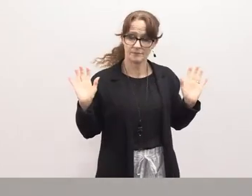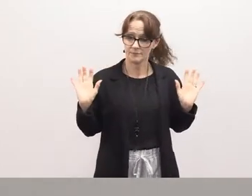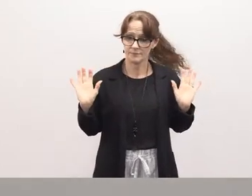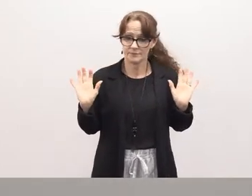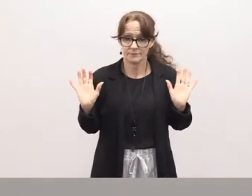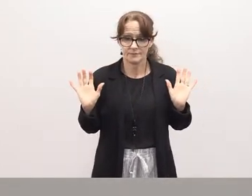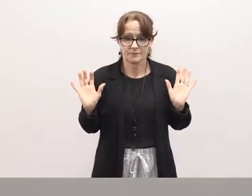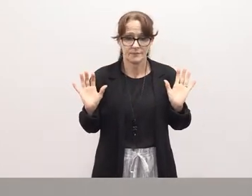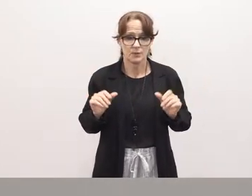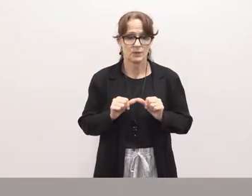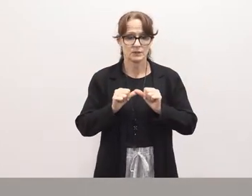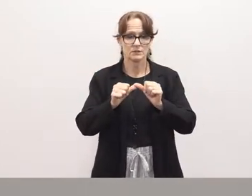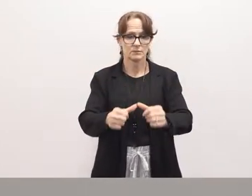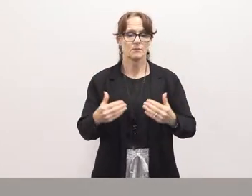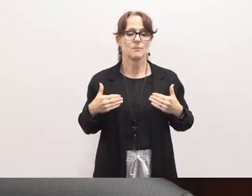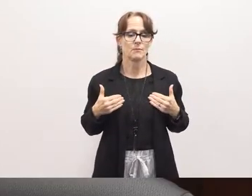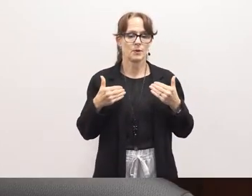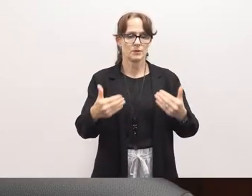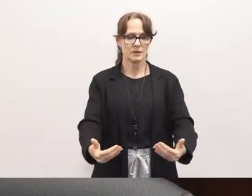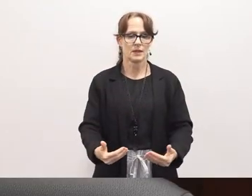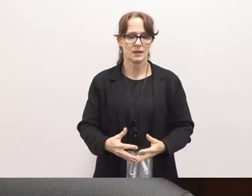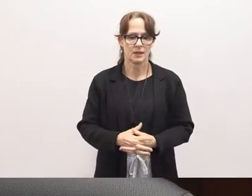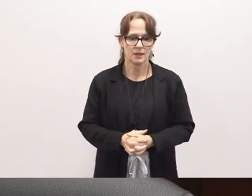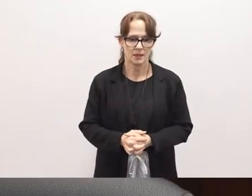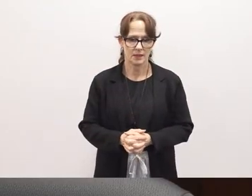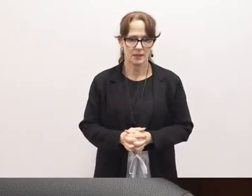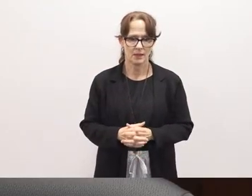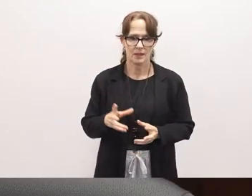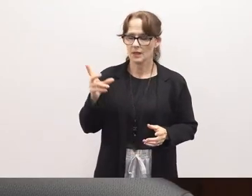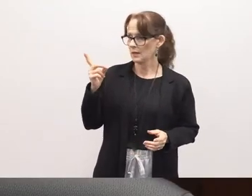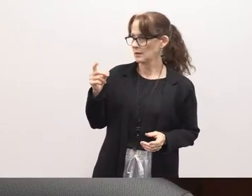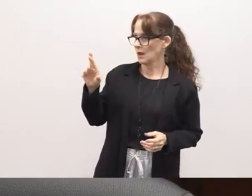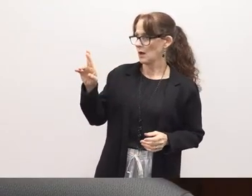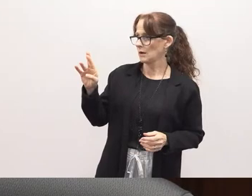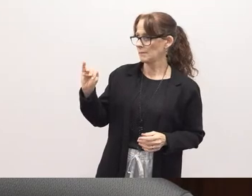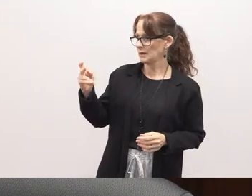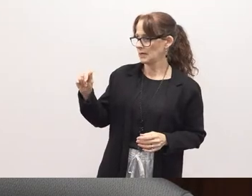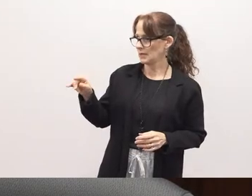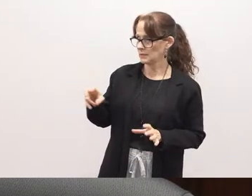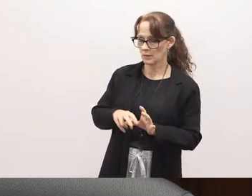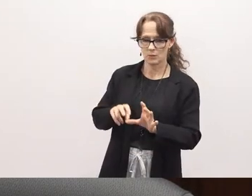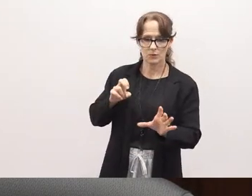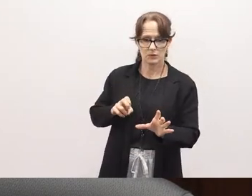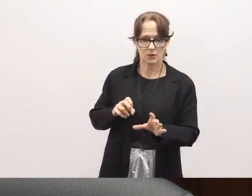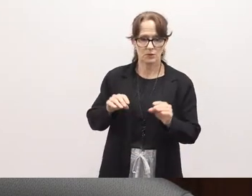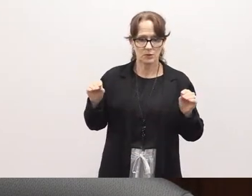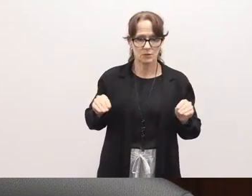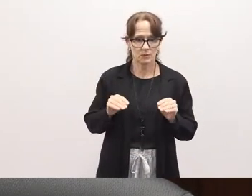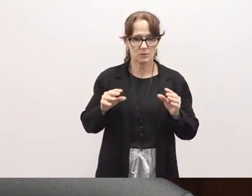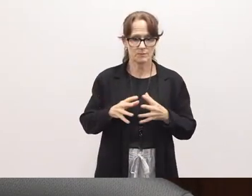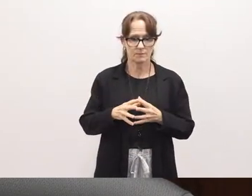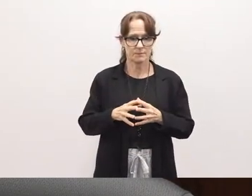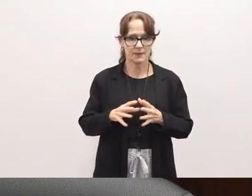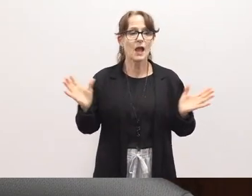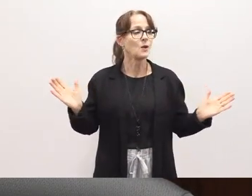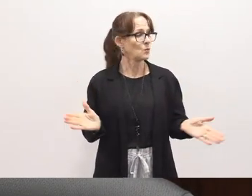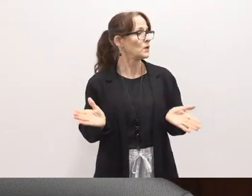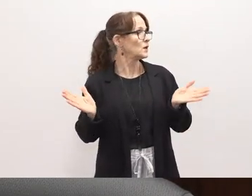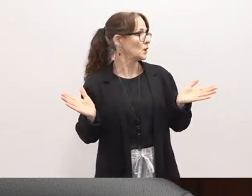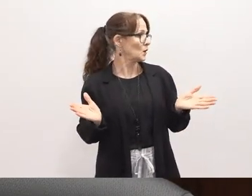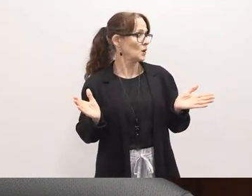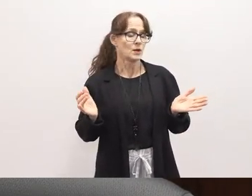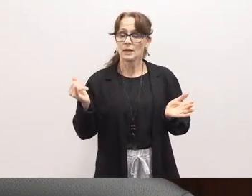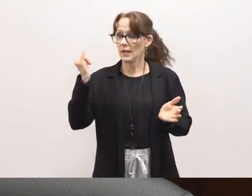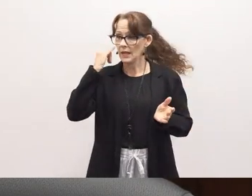we can just proceed. So, Dr. Benitez, that would come down to you withdrawing your motion. I would urge, if